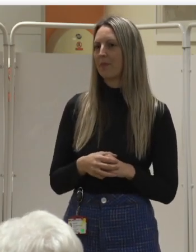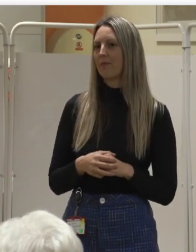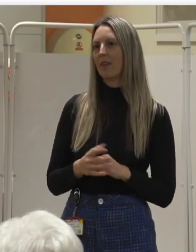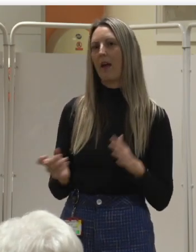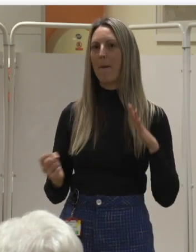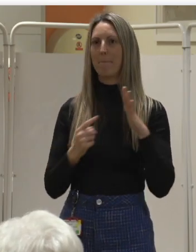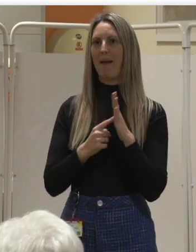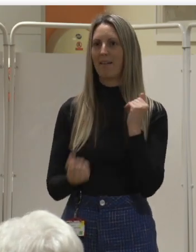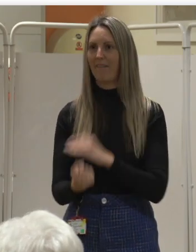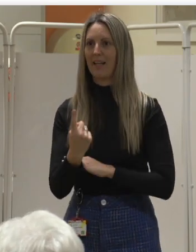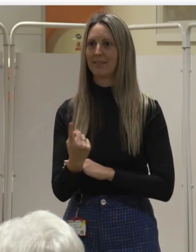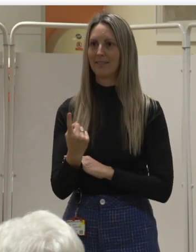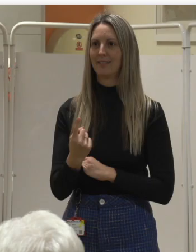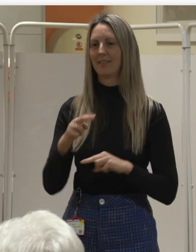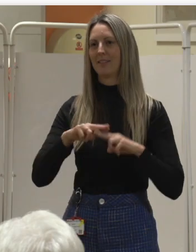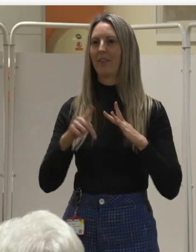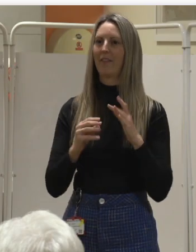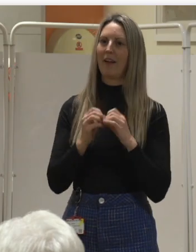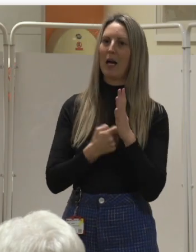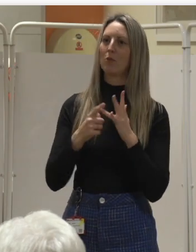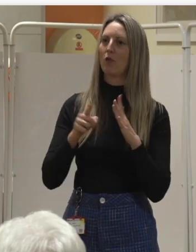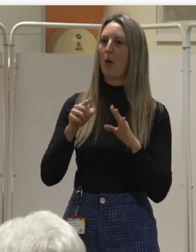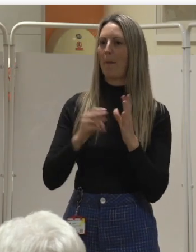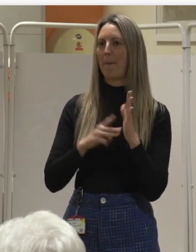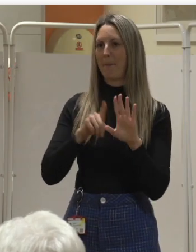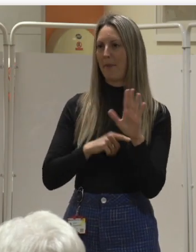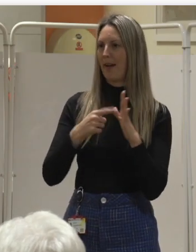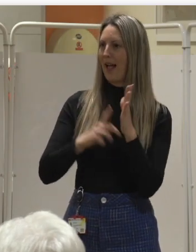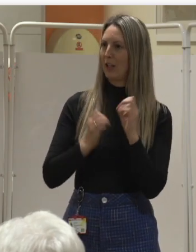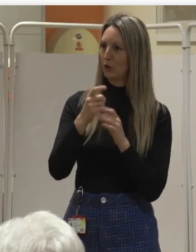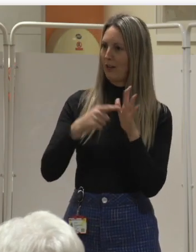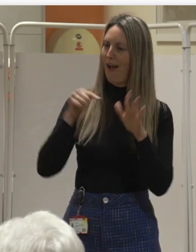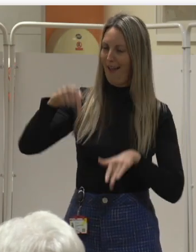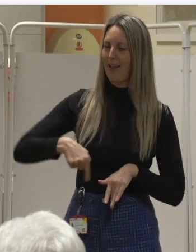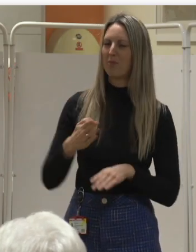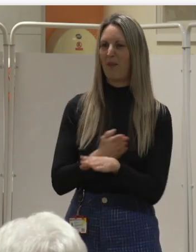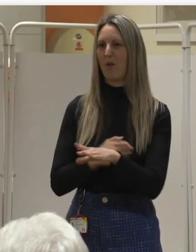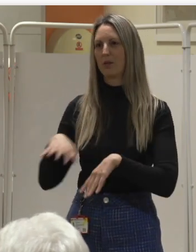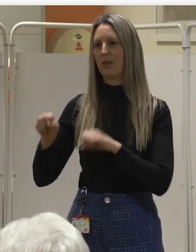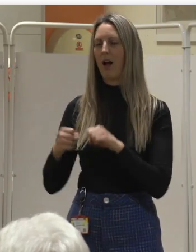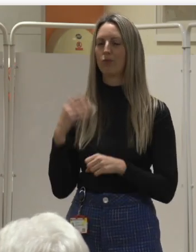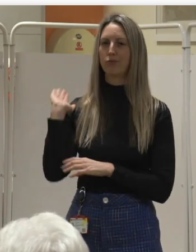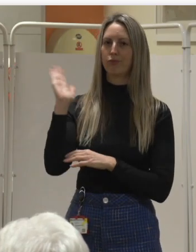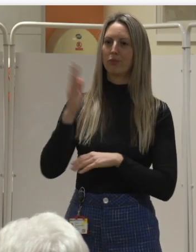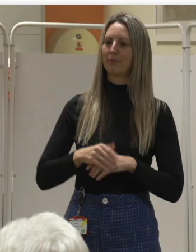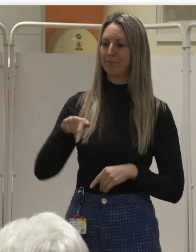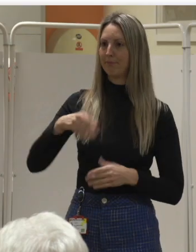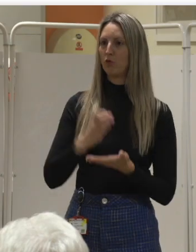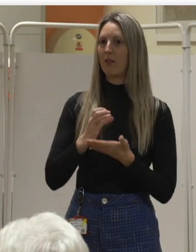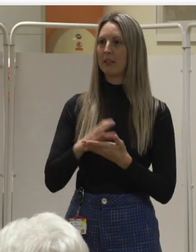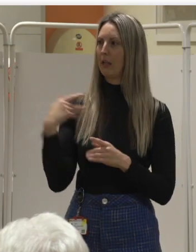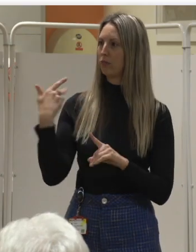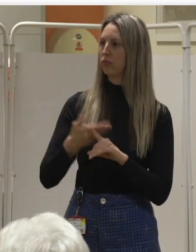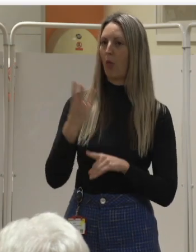is I know what you're all here for. So our charity exists and has existed for nearly